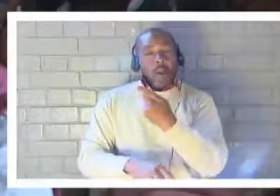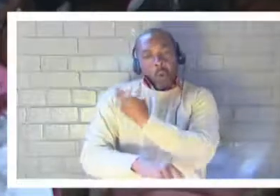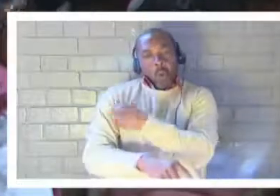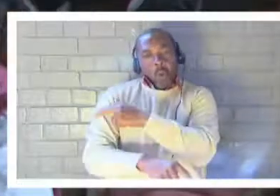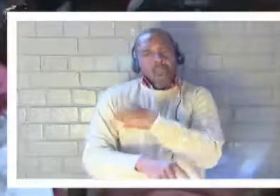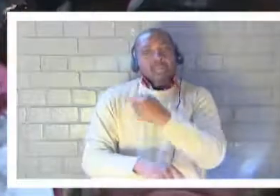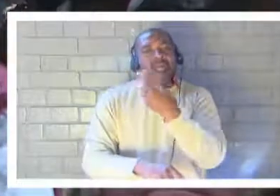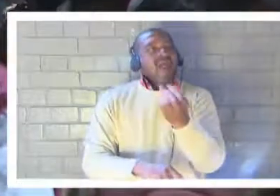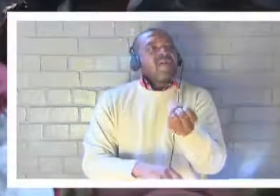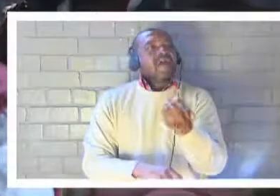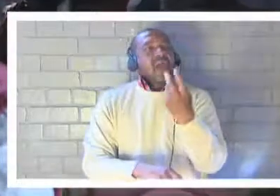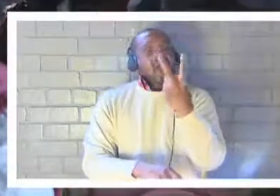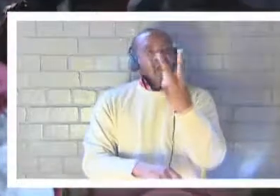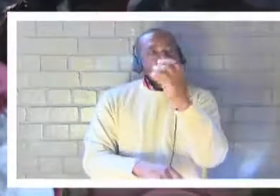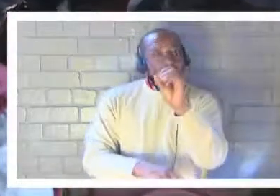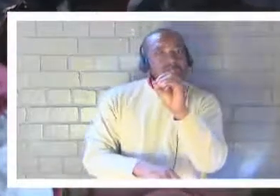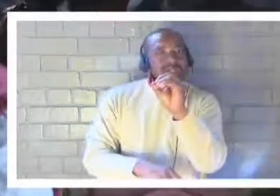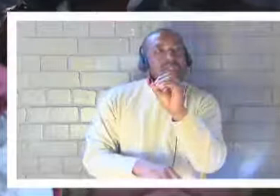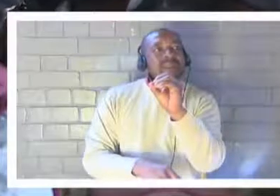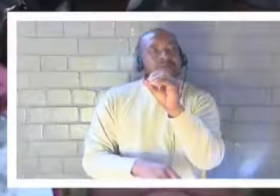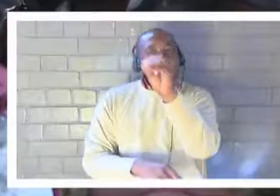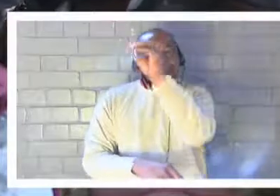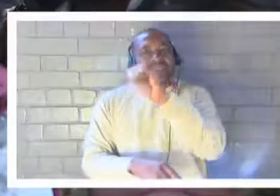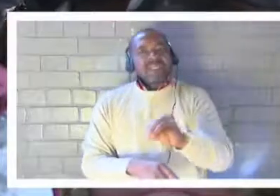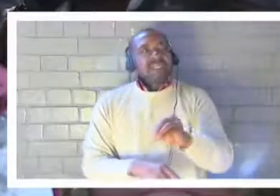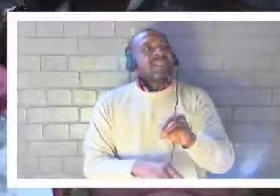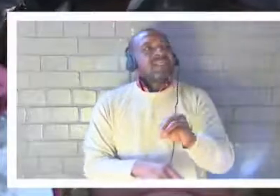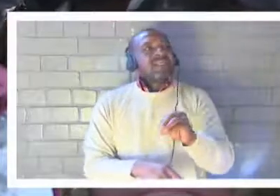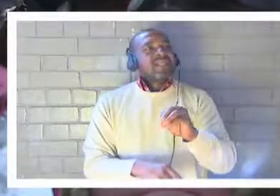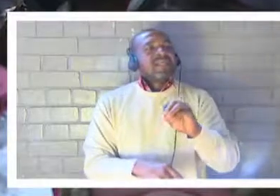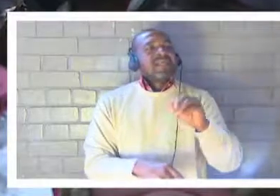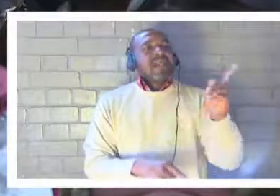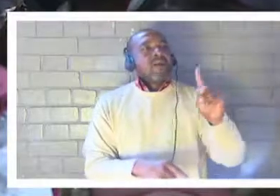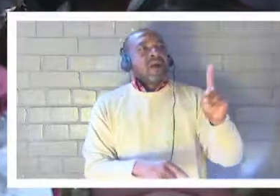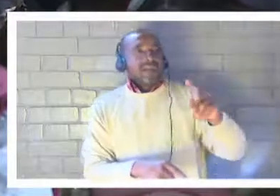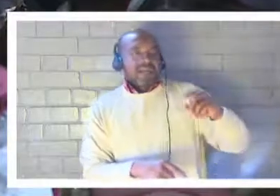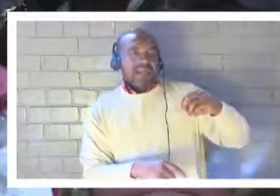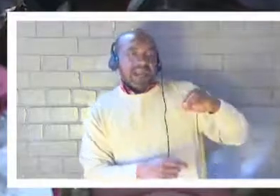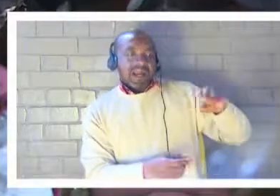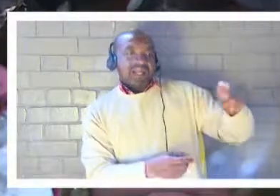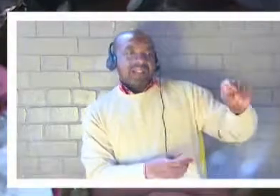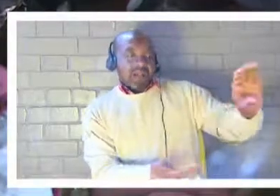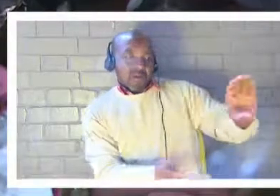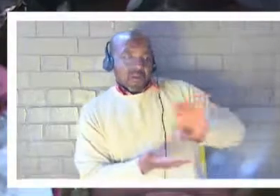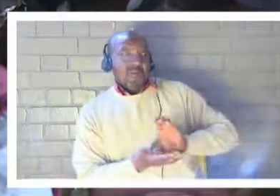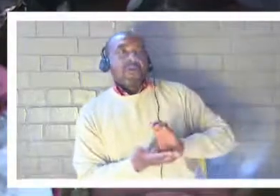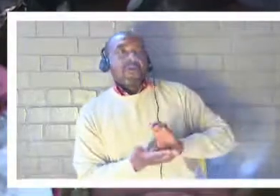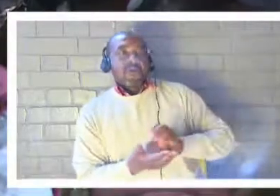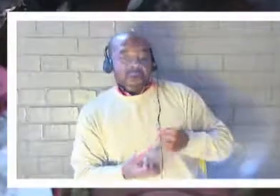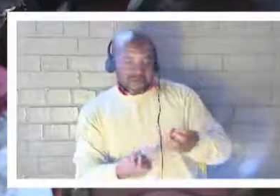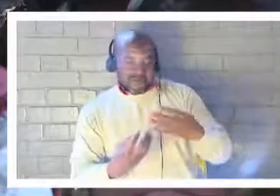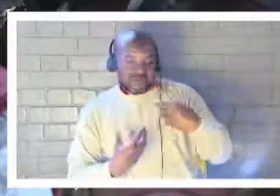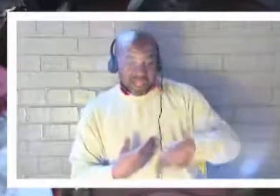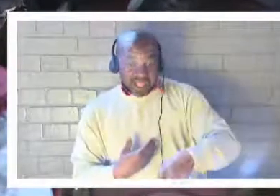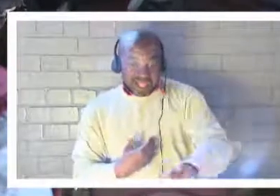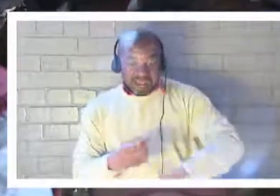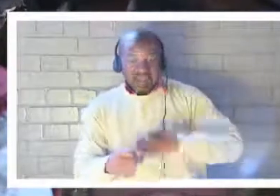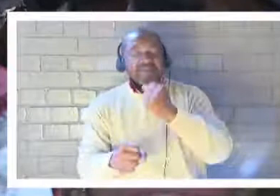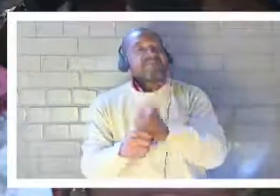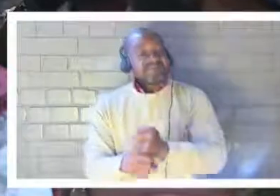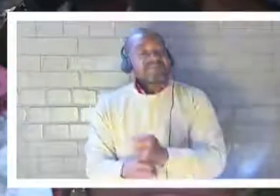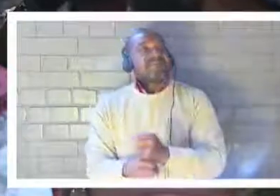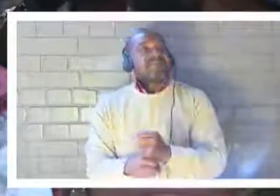for this financial year because of the small projects that I've done in the past at Edenvale